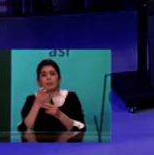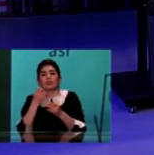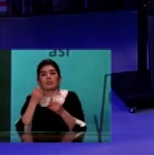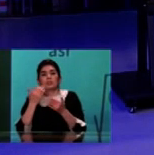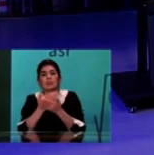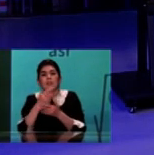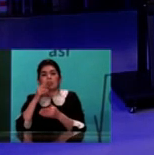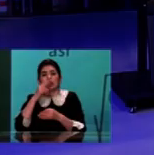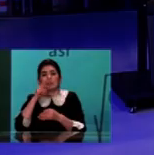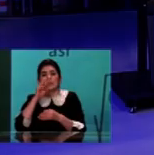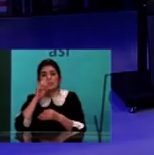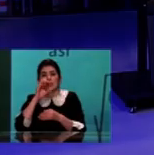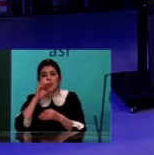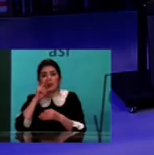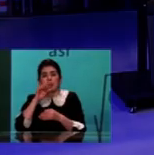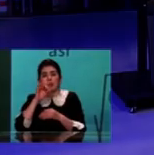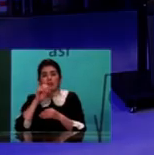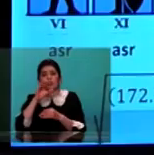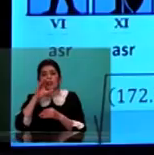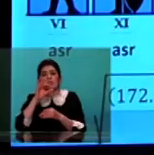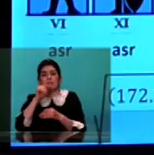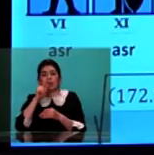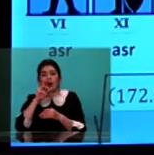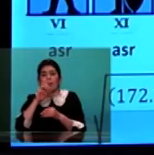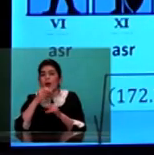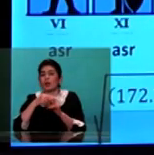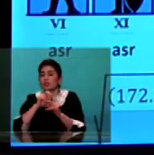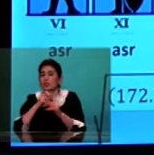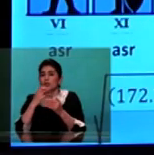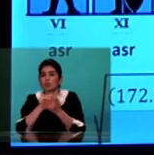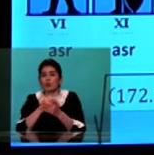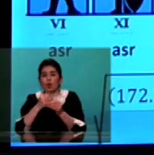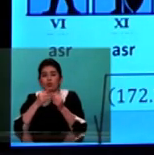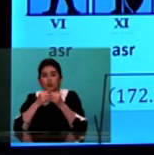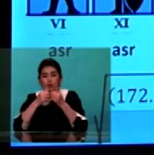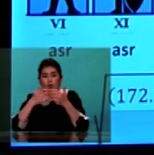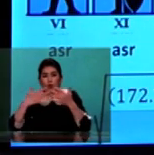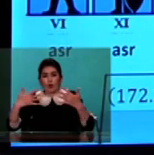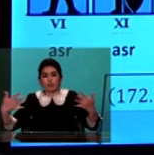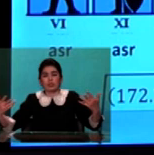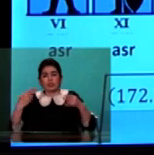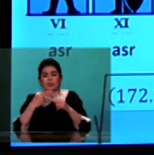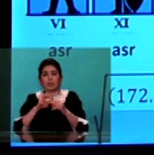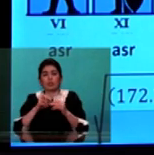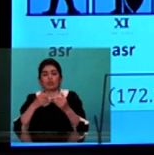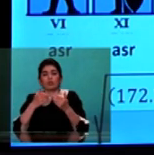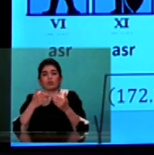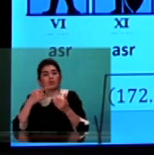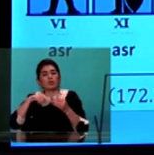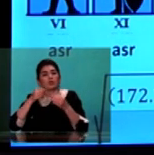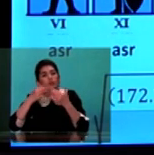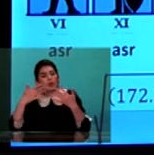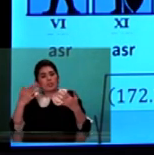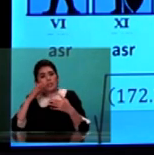Ya'ni dispersiyani topyapmiz, sigmani. Nima u? Sochilishni bildiradi. Sochilish sigmani qanday